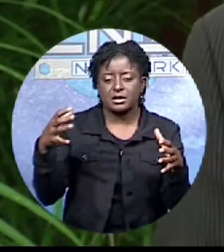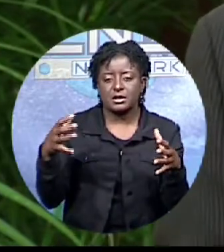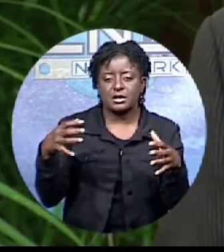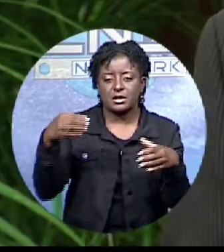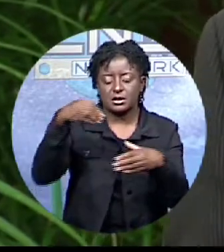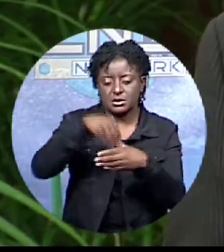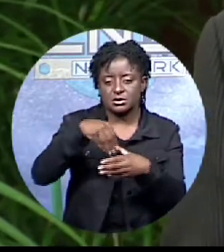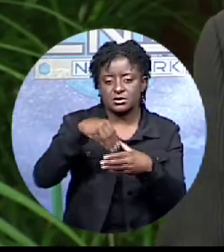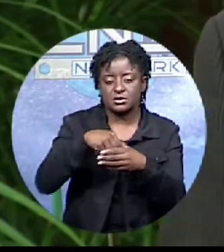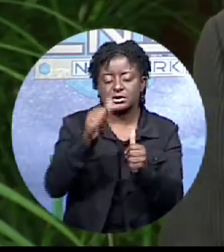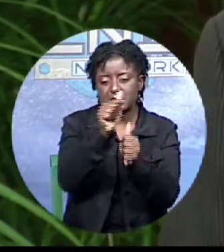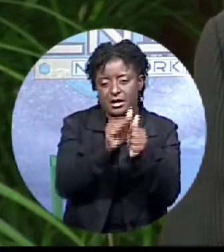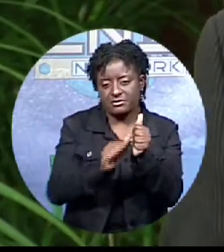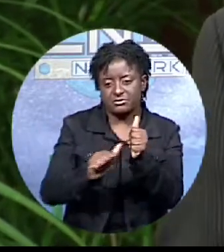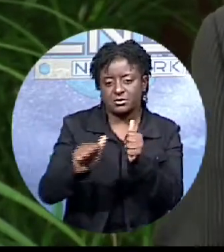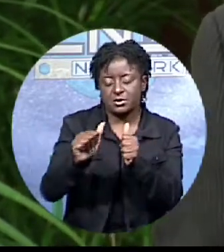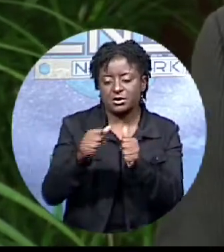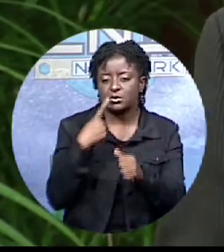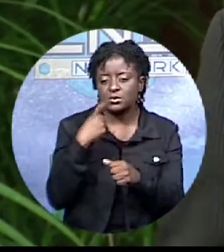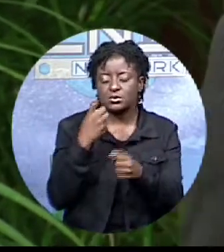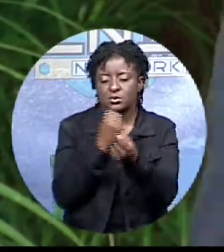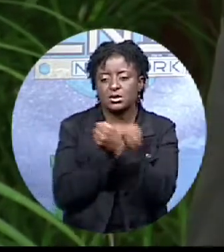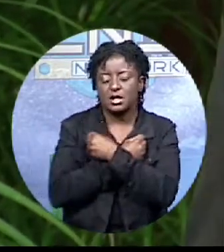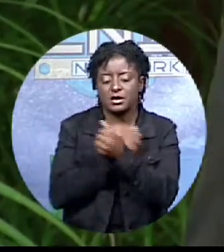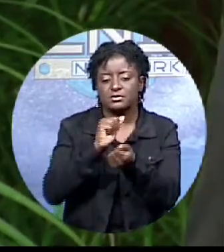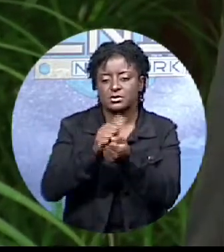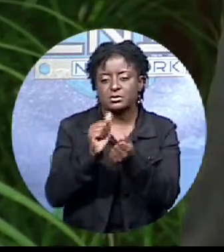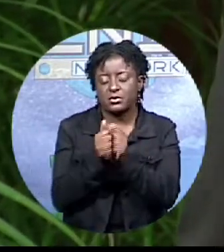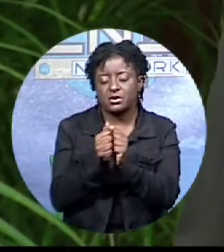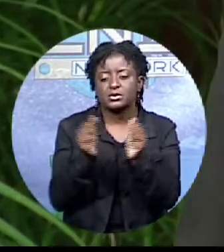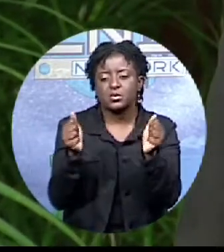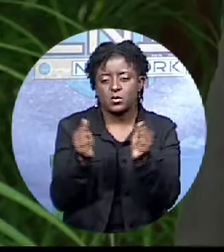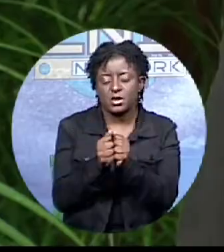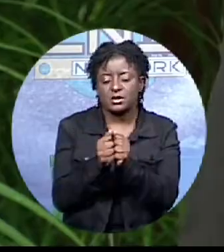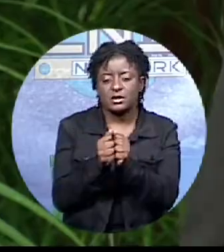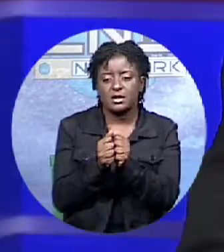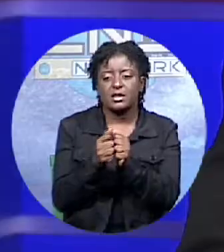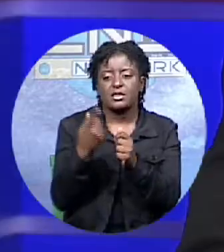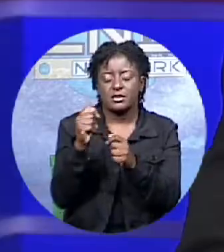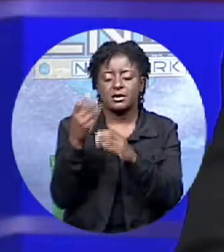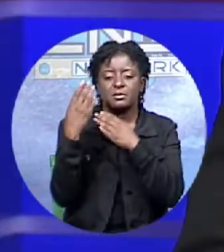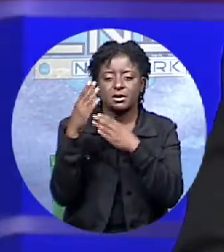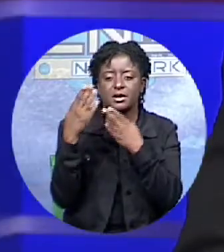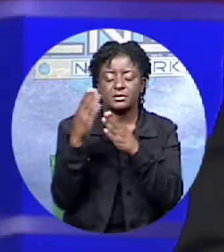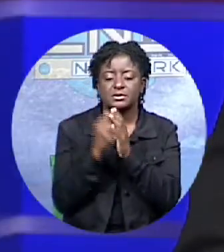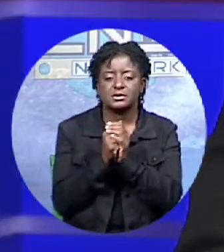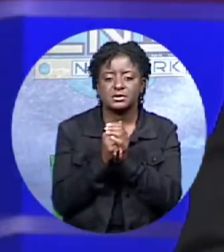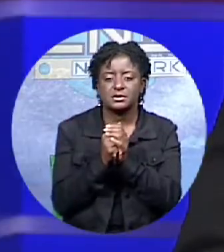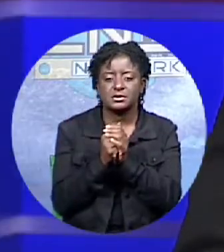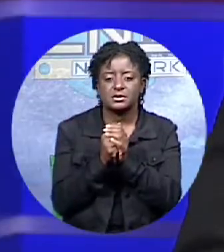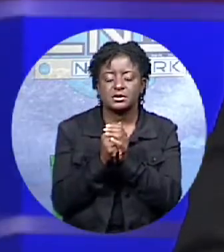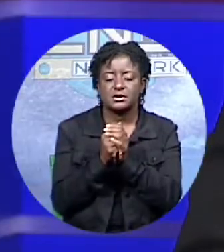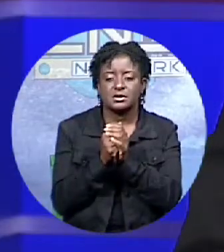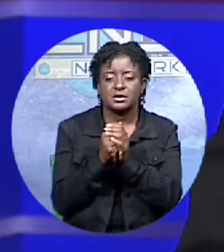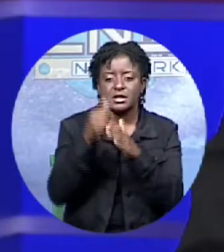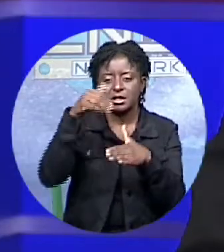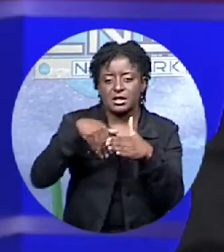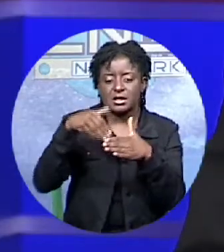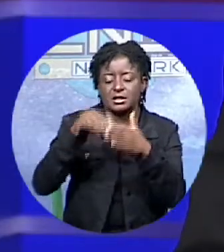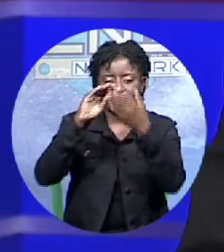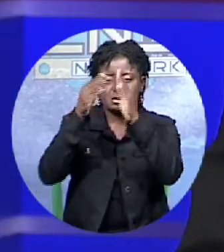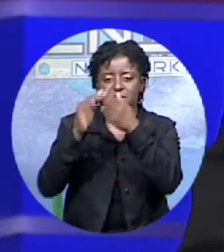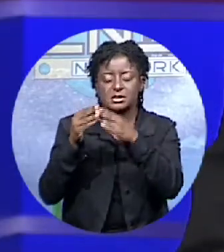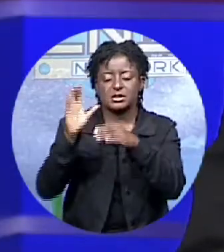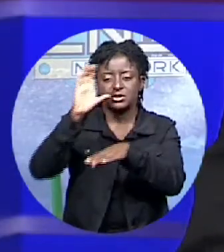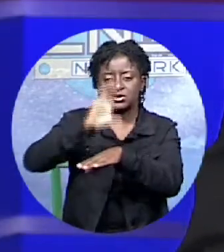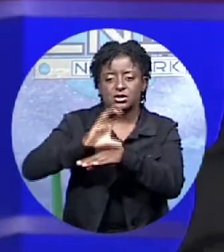everyone who loves this thing called sports, with this place called the Bahamas. An inner-city church celebrating